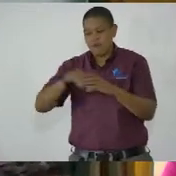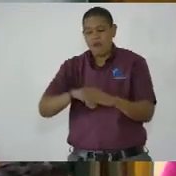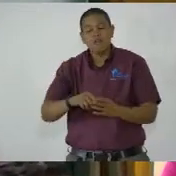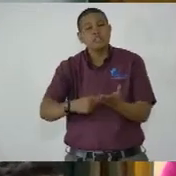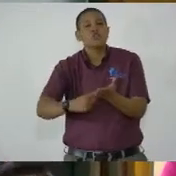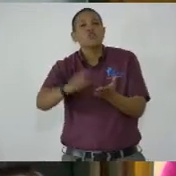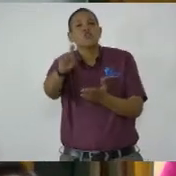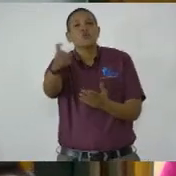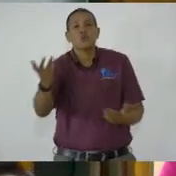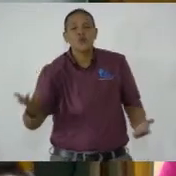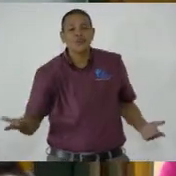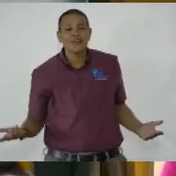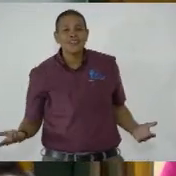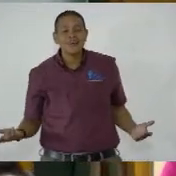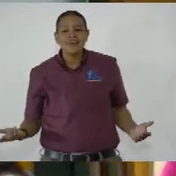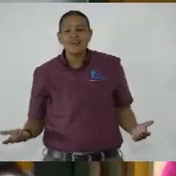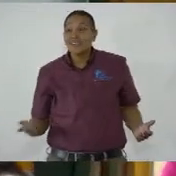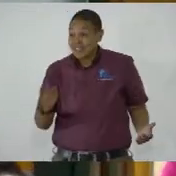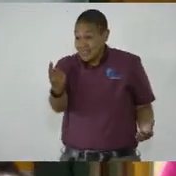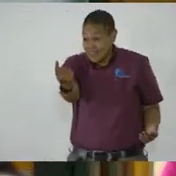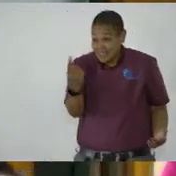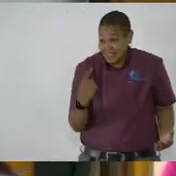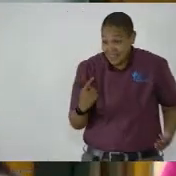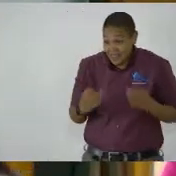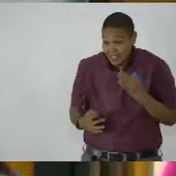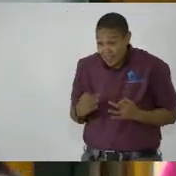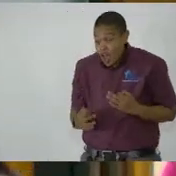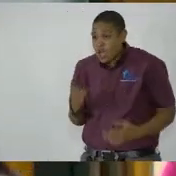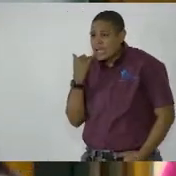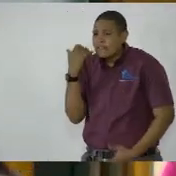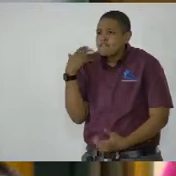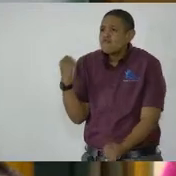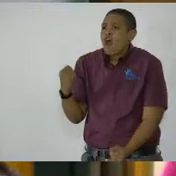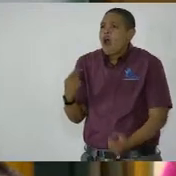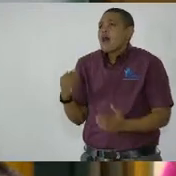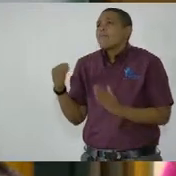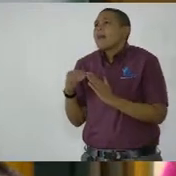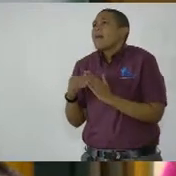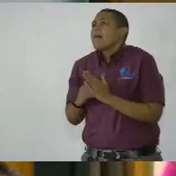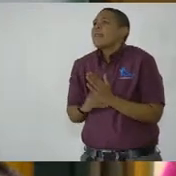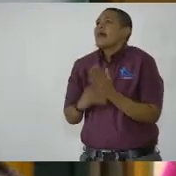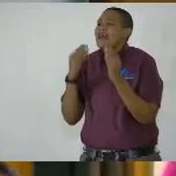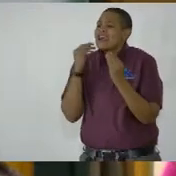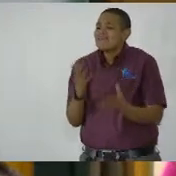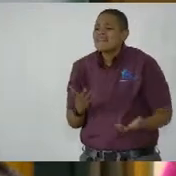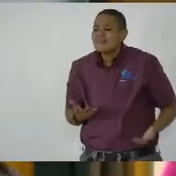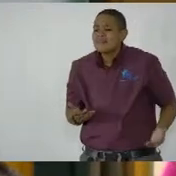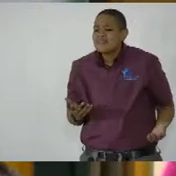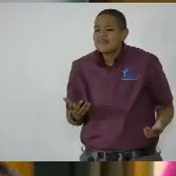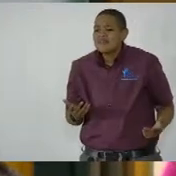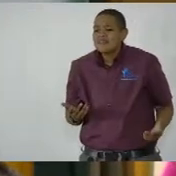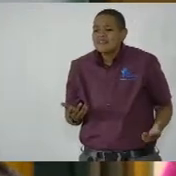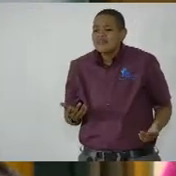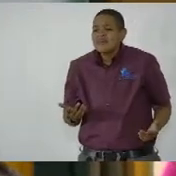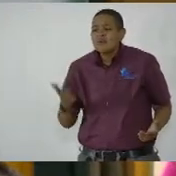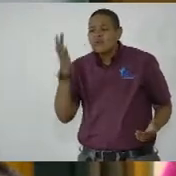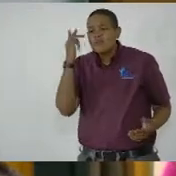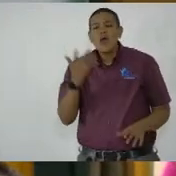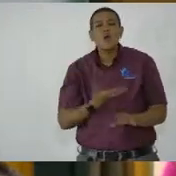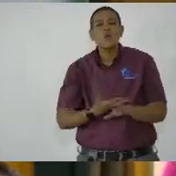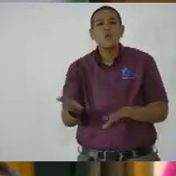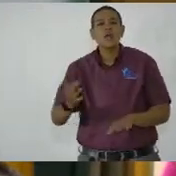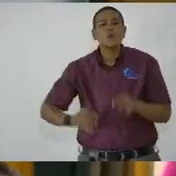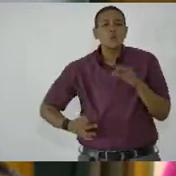When one comes to trial, if the case is very strong, then why are you going and wasting the court